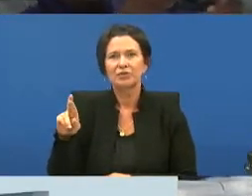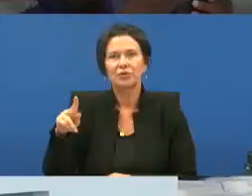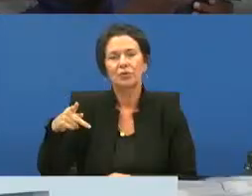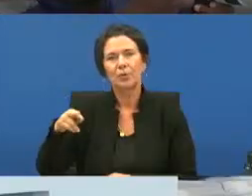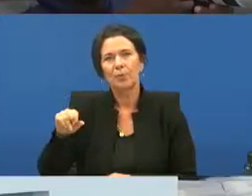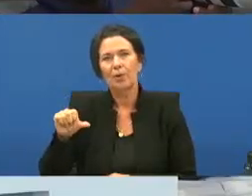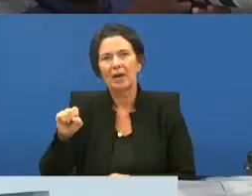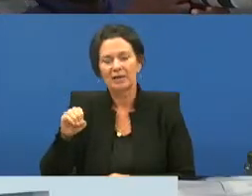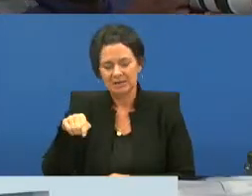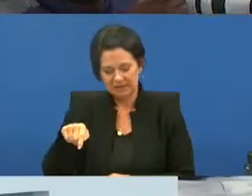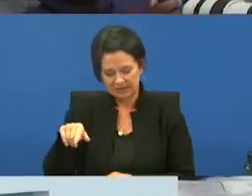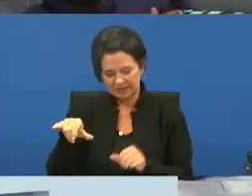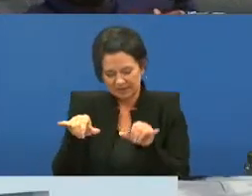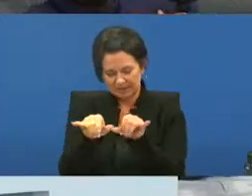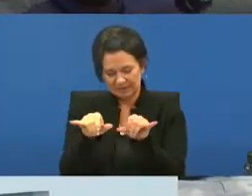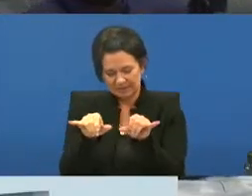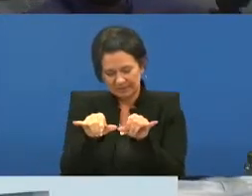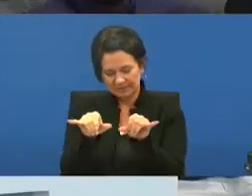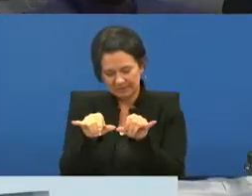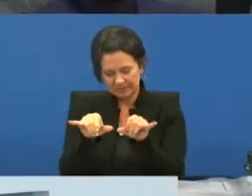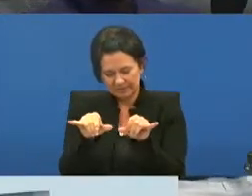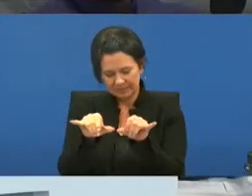a proposed to be a